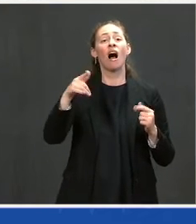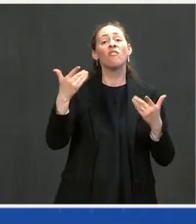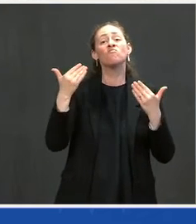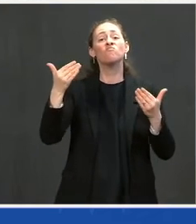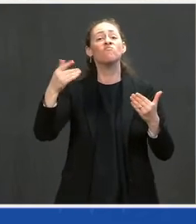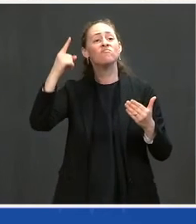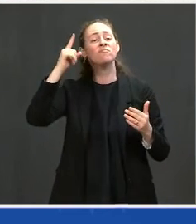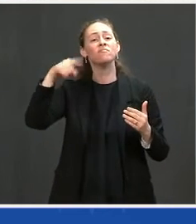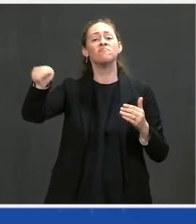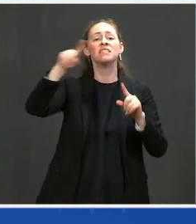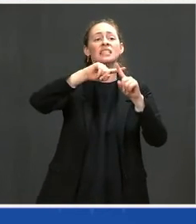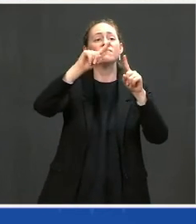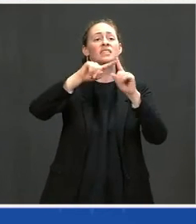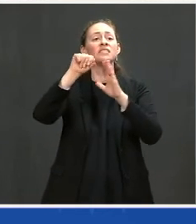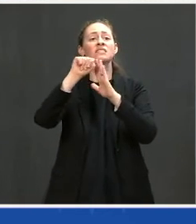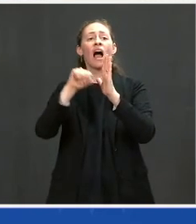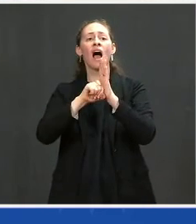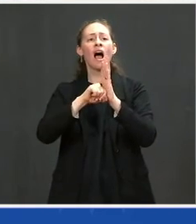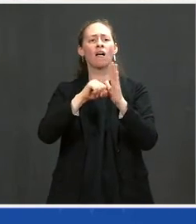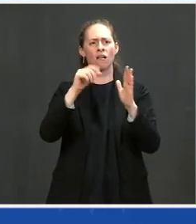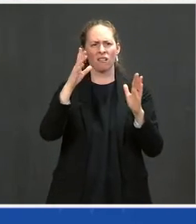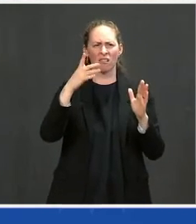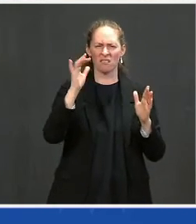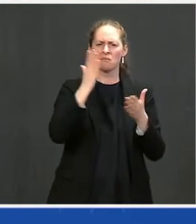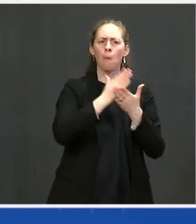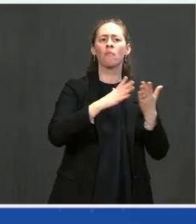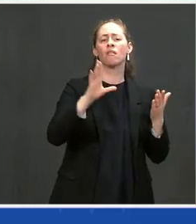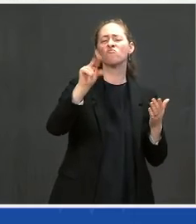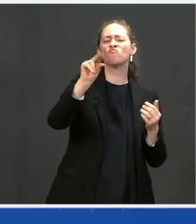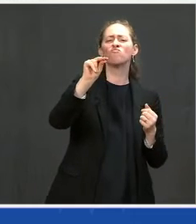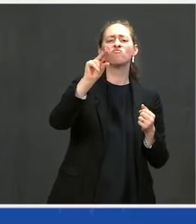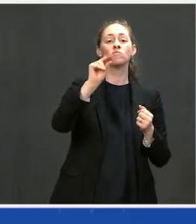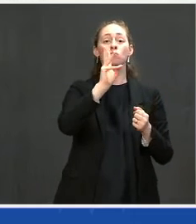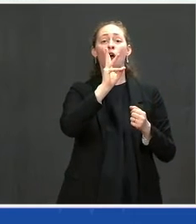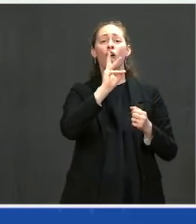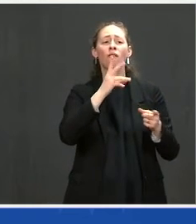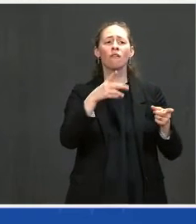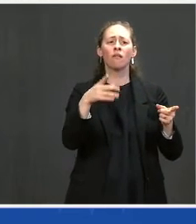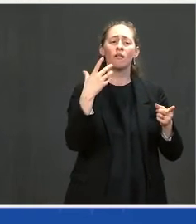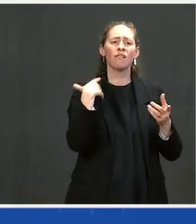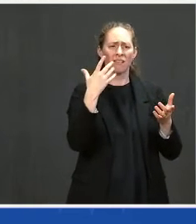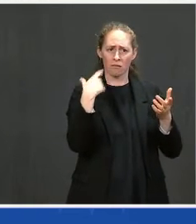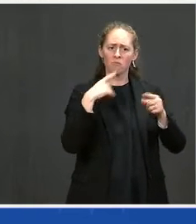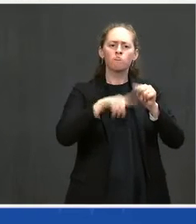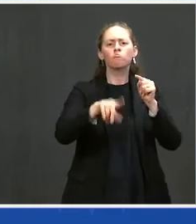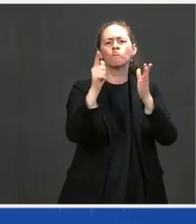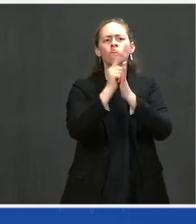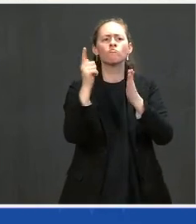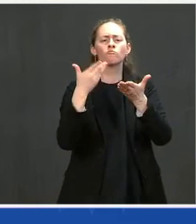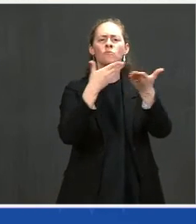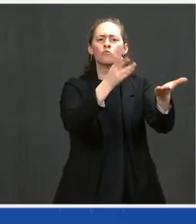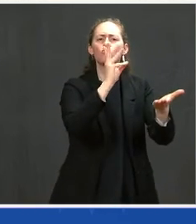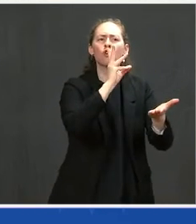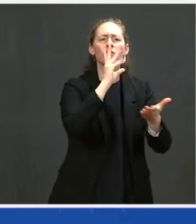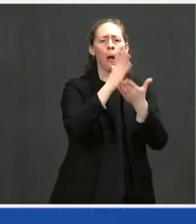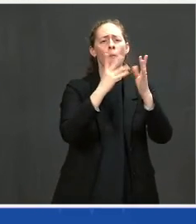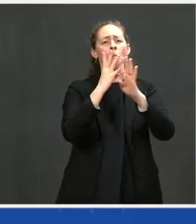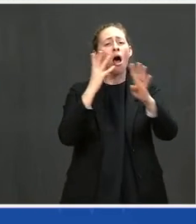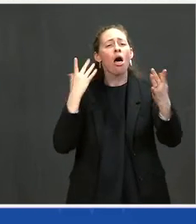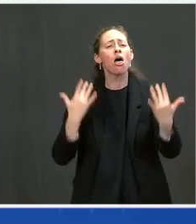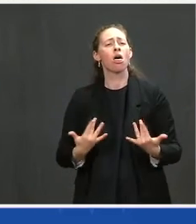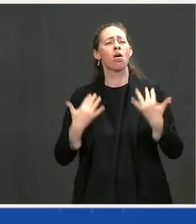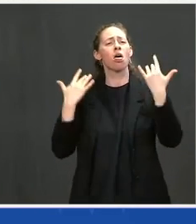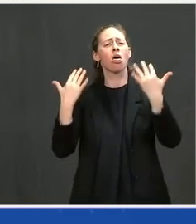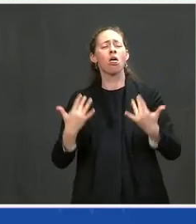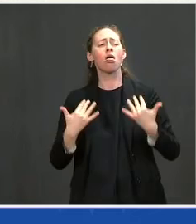water to people standing in line, waiting to vote. Deciding that you're going to end voting